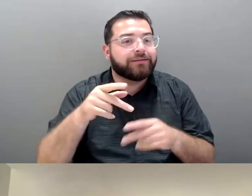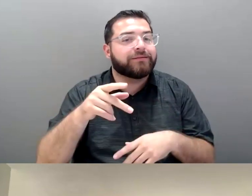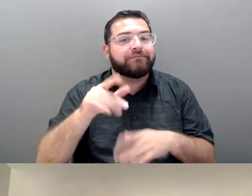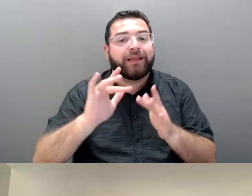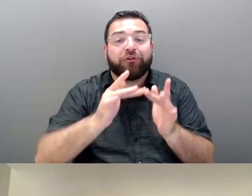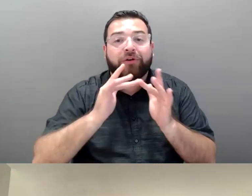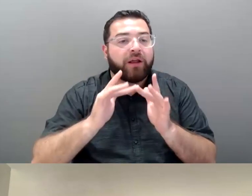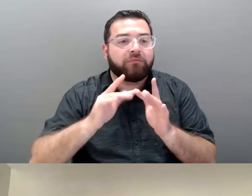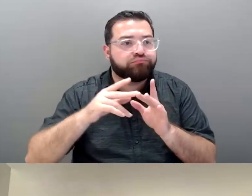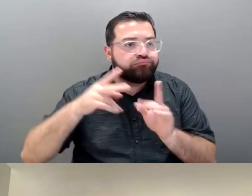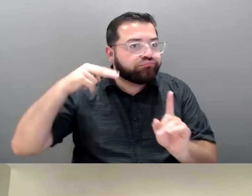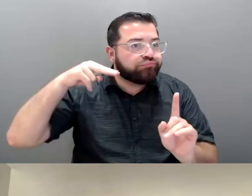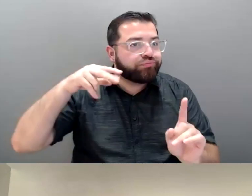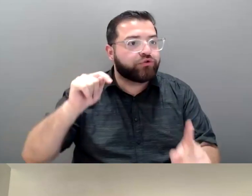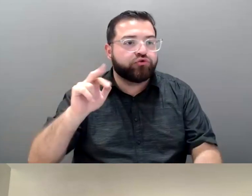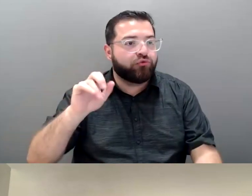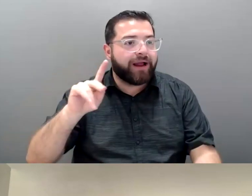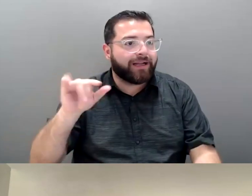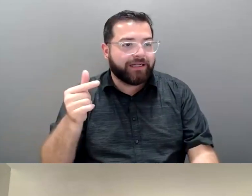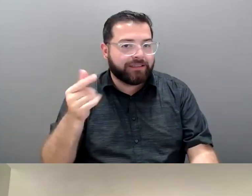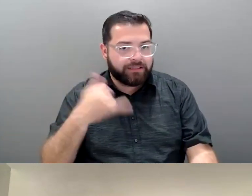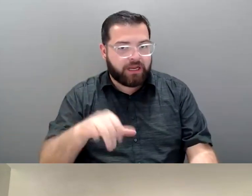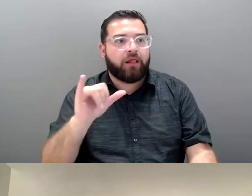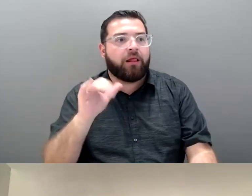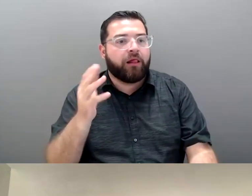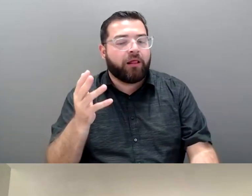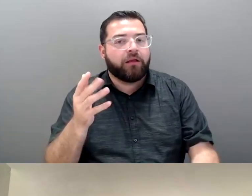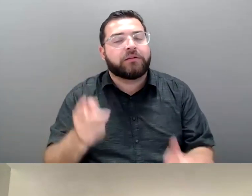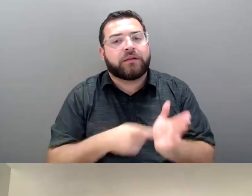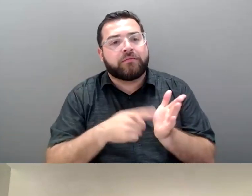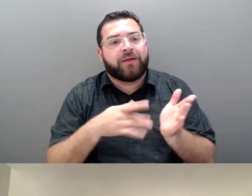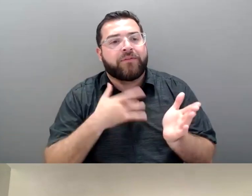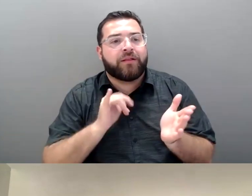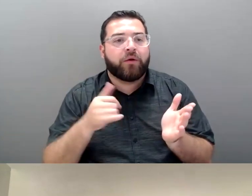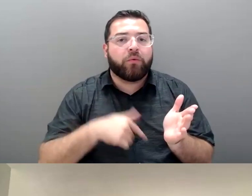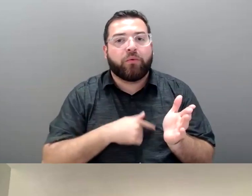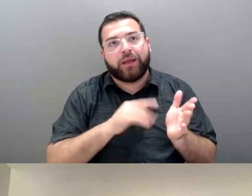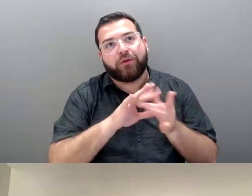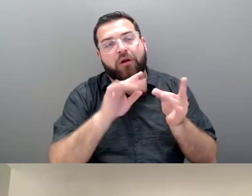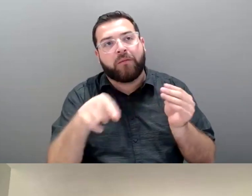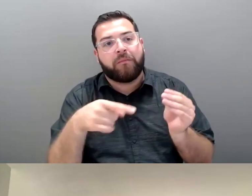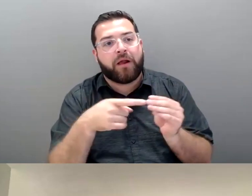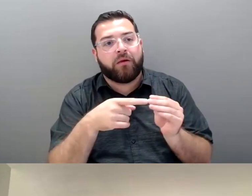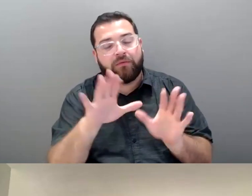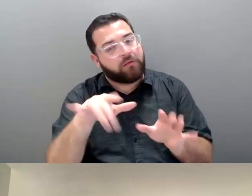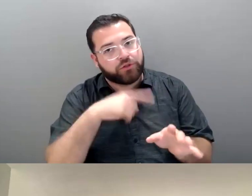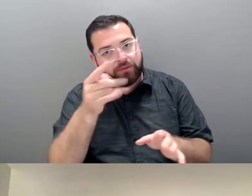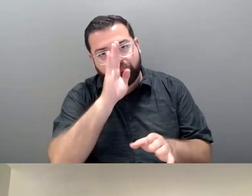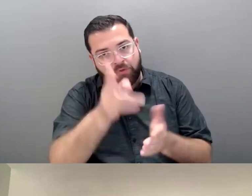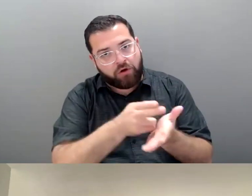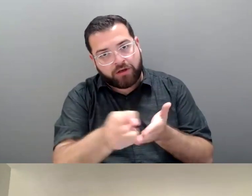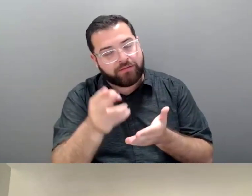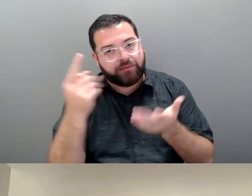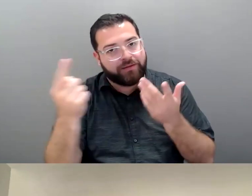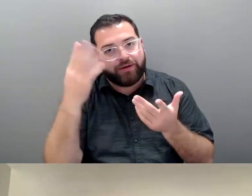tracking you? And sometimes I kind of feel like we bring up this, and I'm just going to be really honest, and someone might kick me in